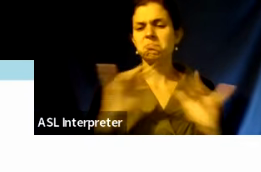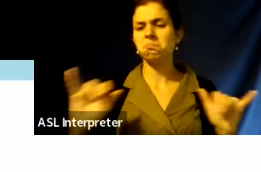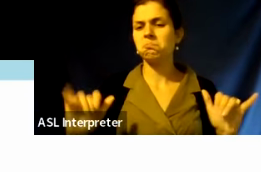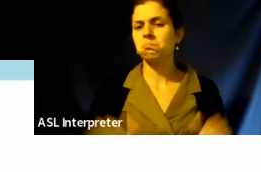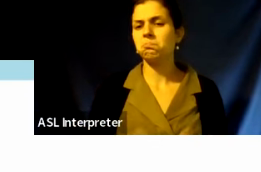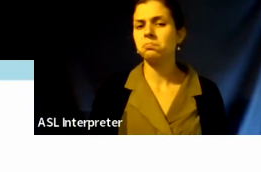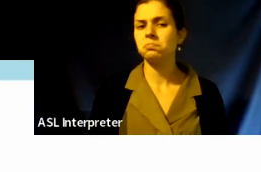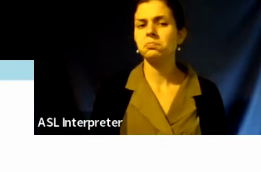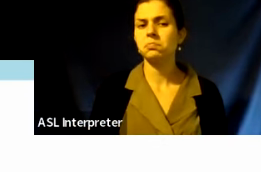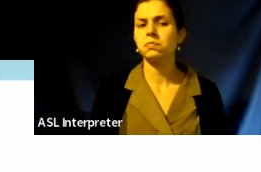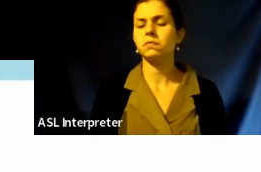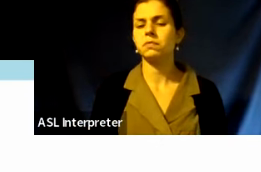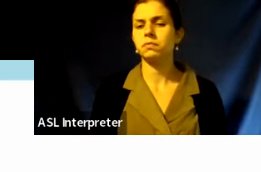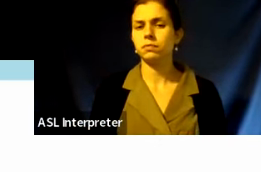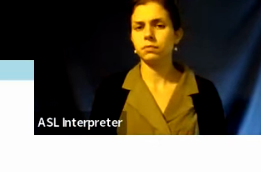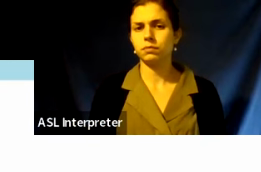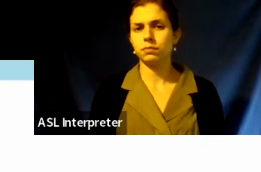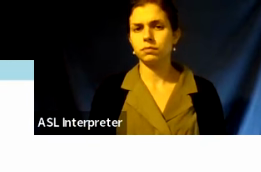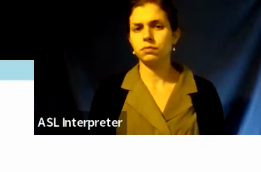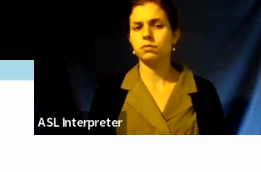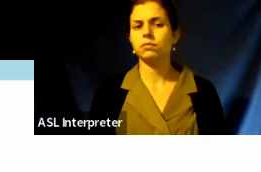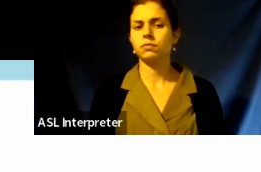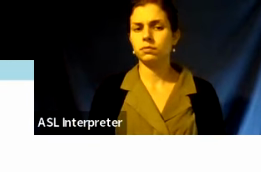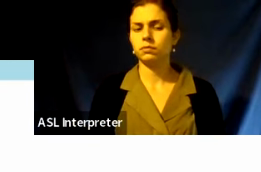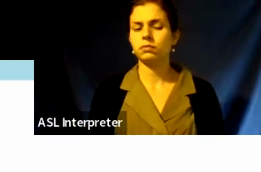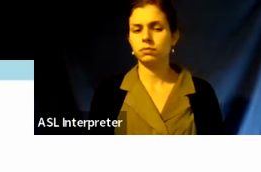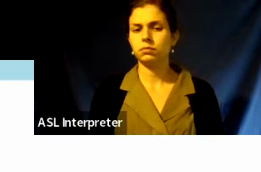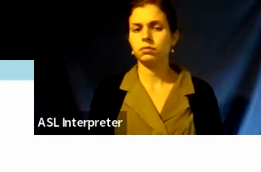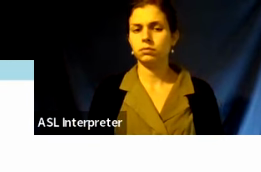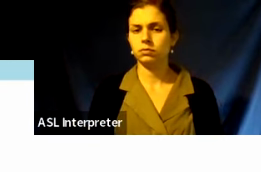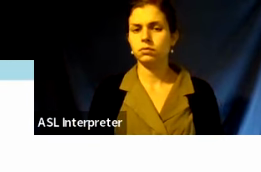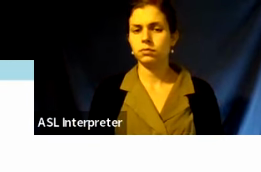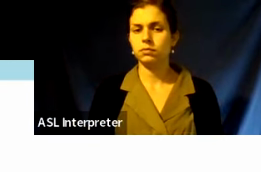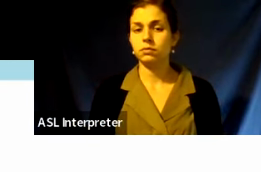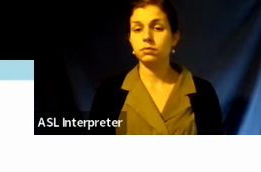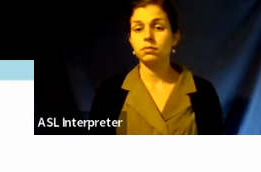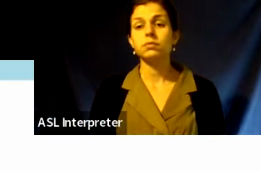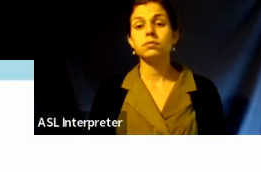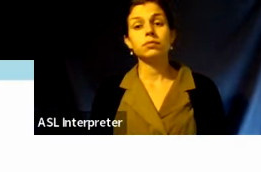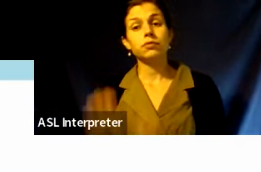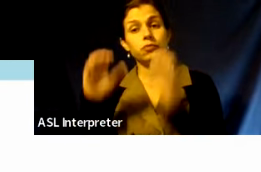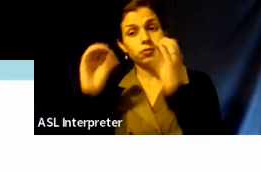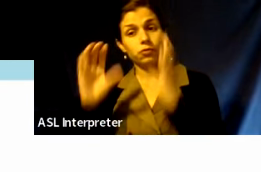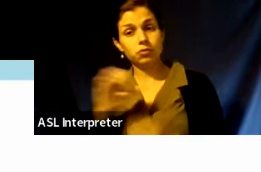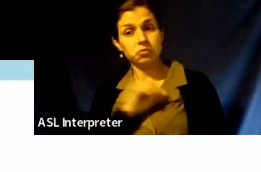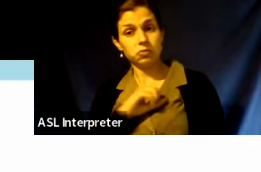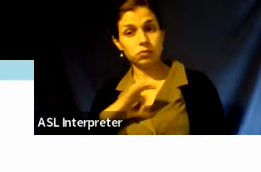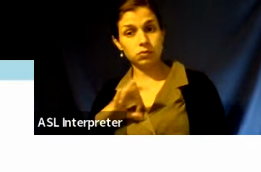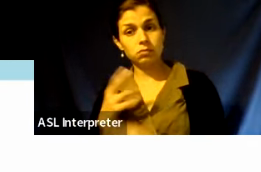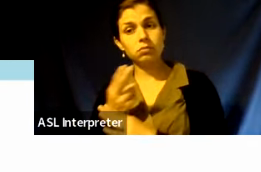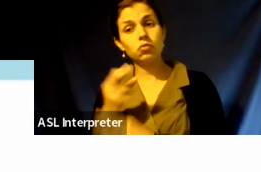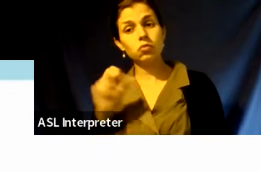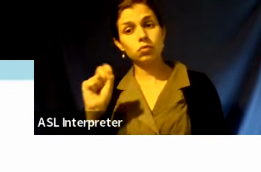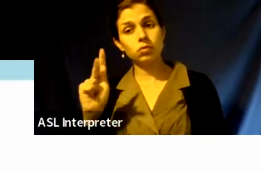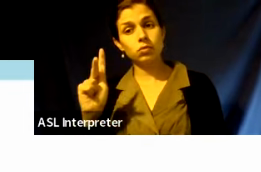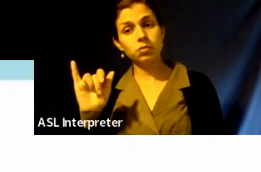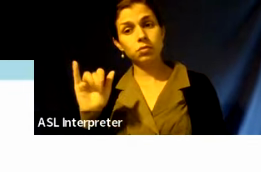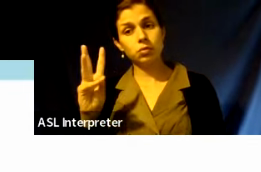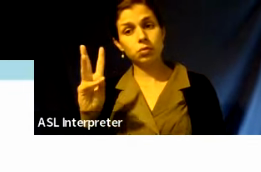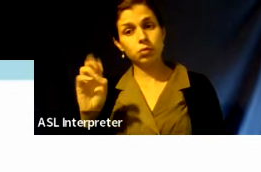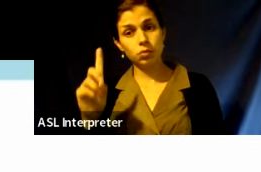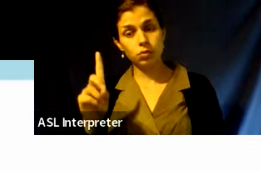In addition to being a portal for our teachers and staff, it also provides a couple of portals for our